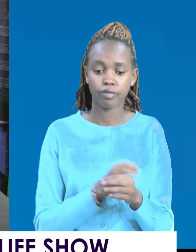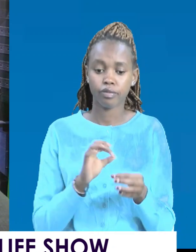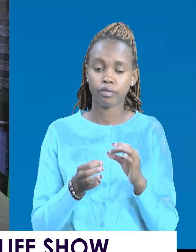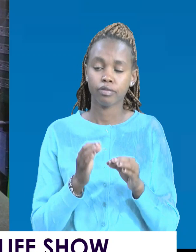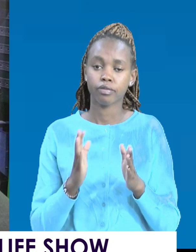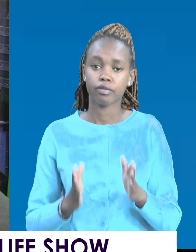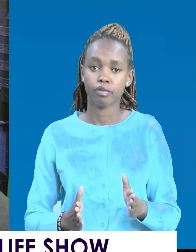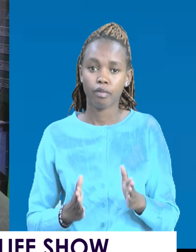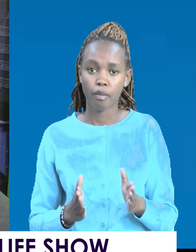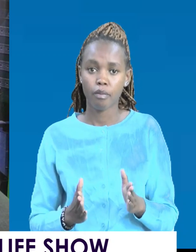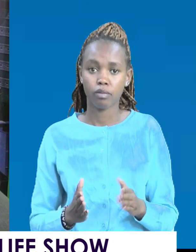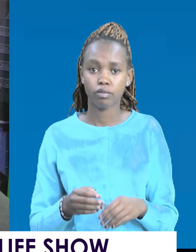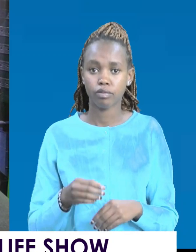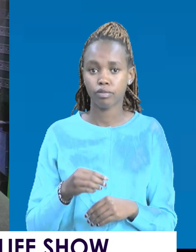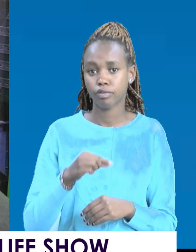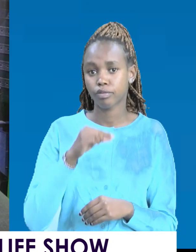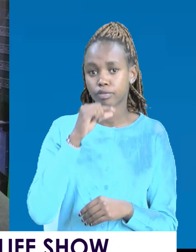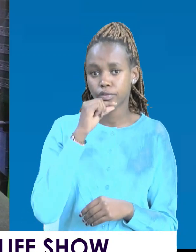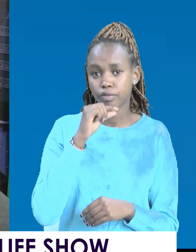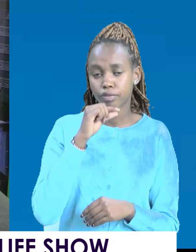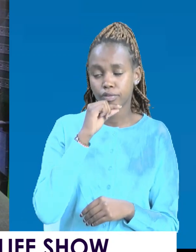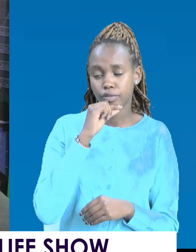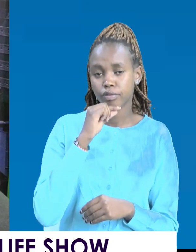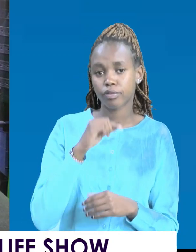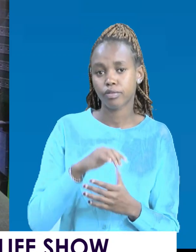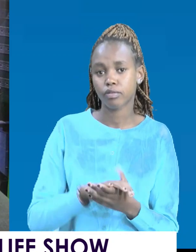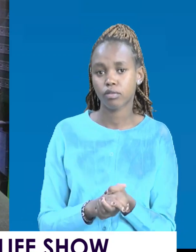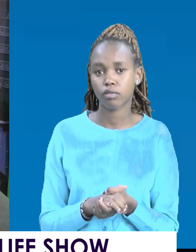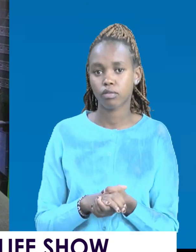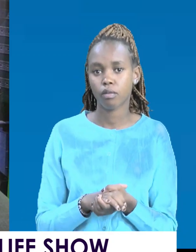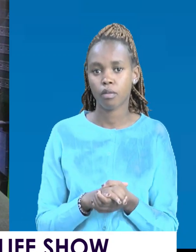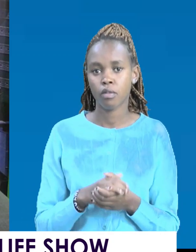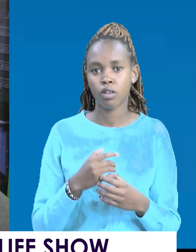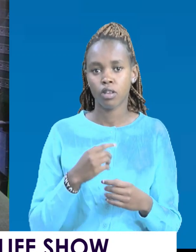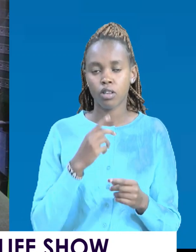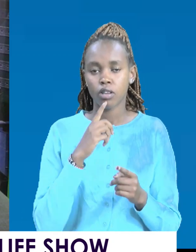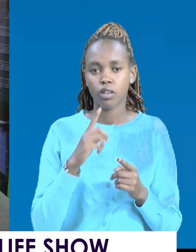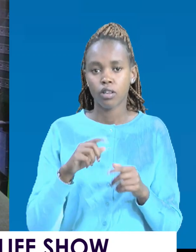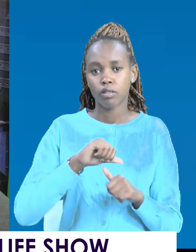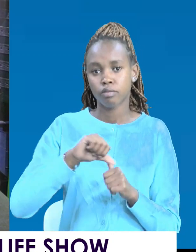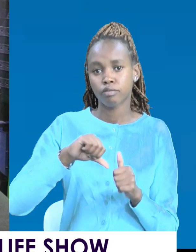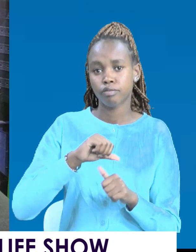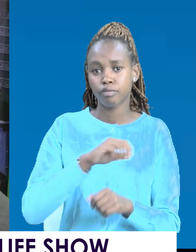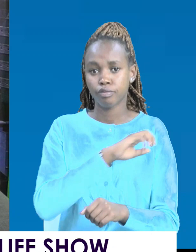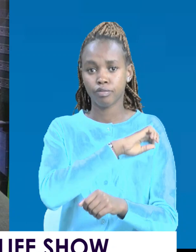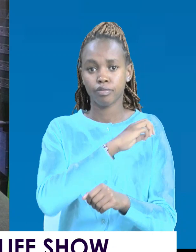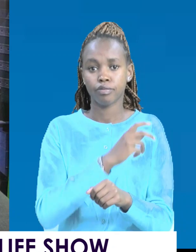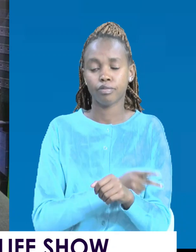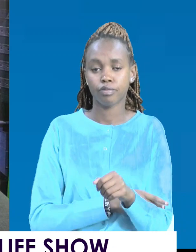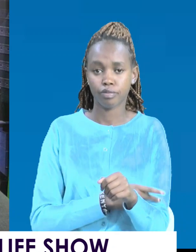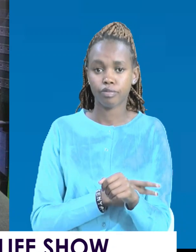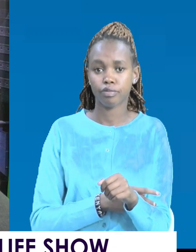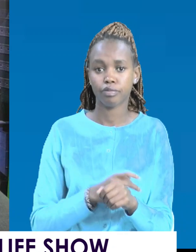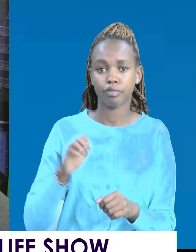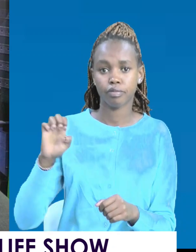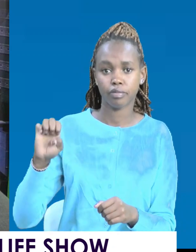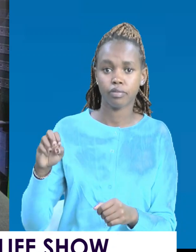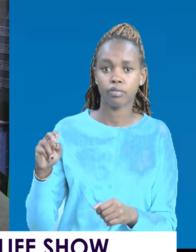in this section is Grace Njeri. I'm talking about the power of empathy.